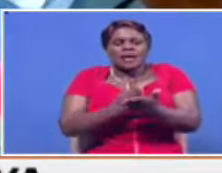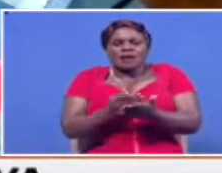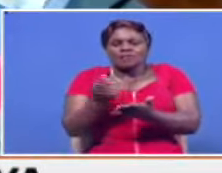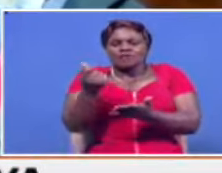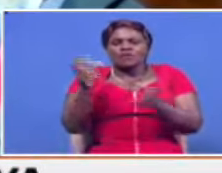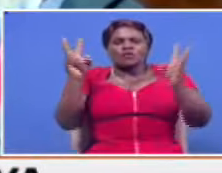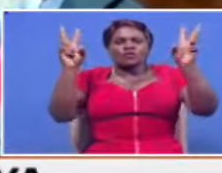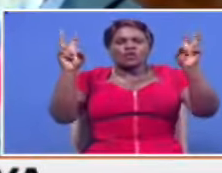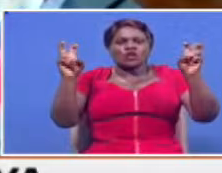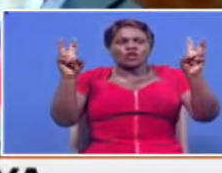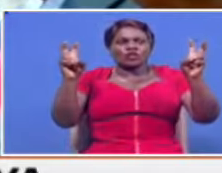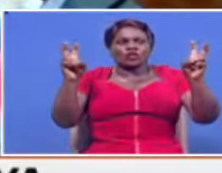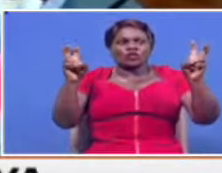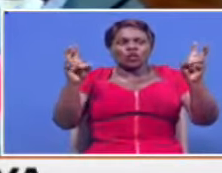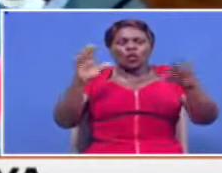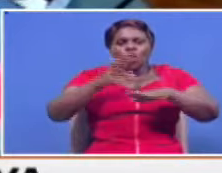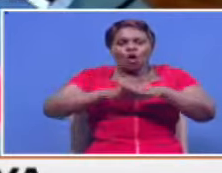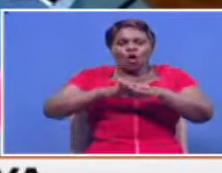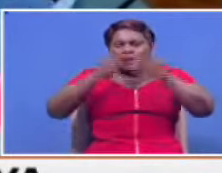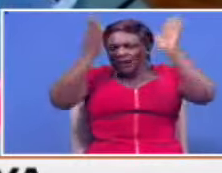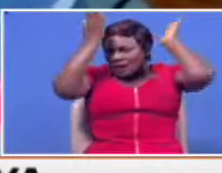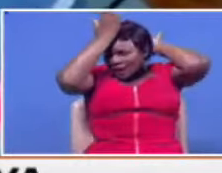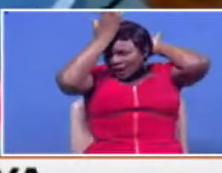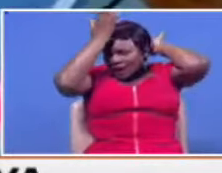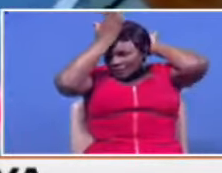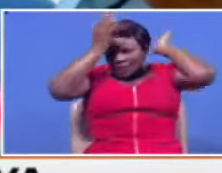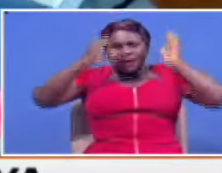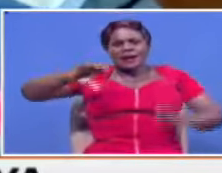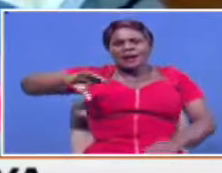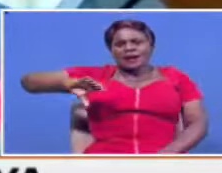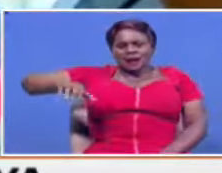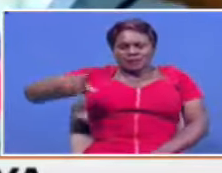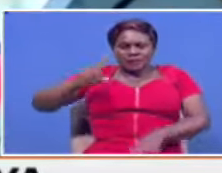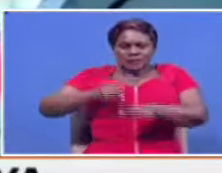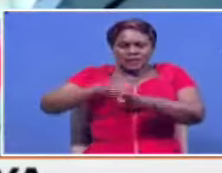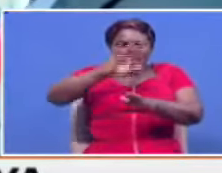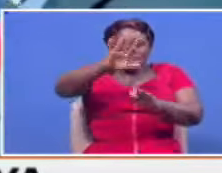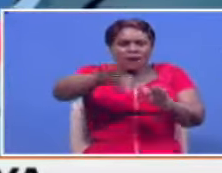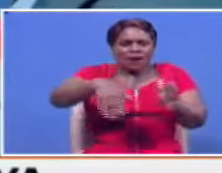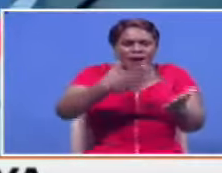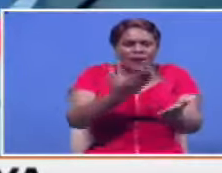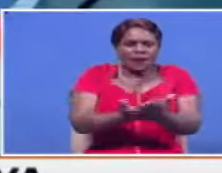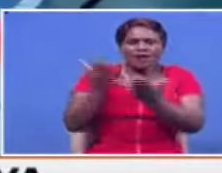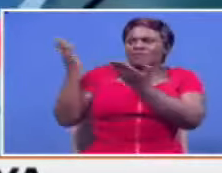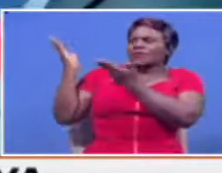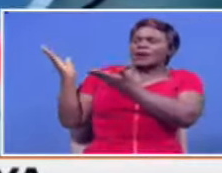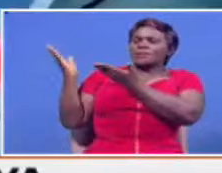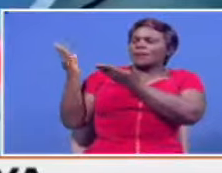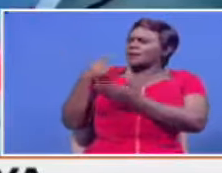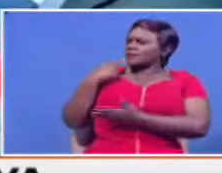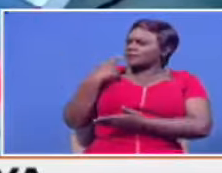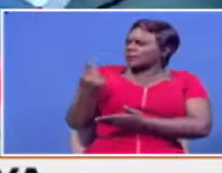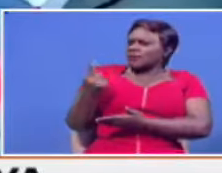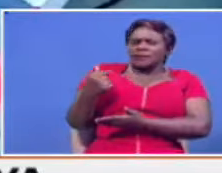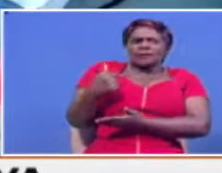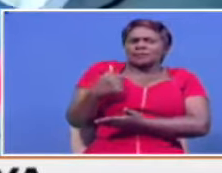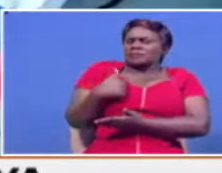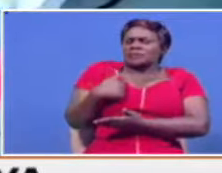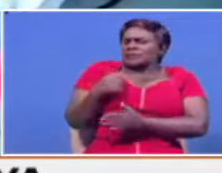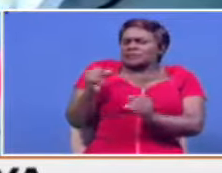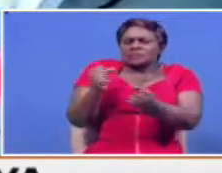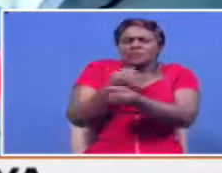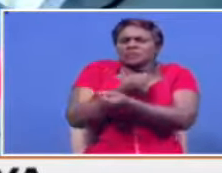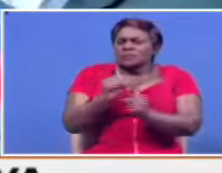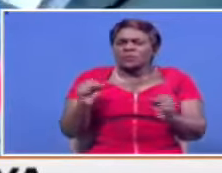issues to ask me about Kakamega County. When I came here, I told them I was not in a